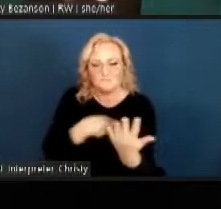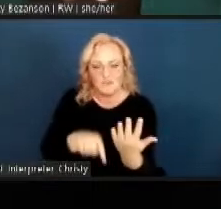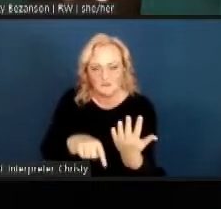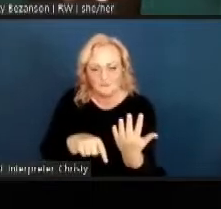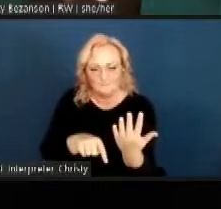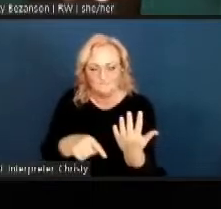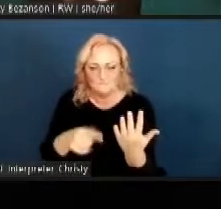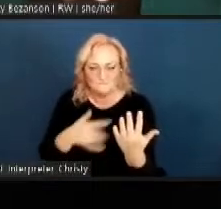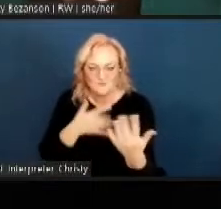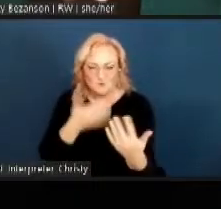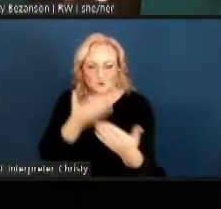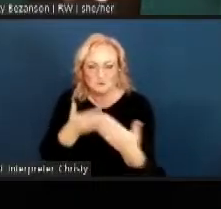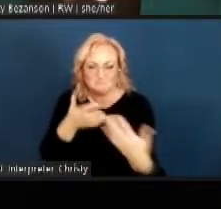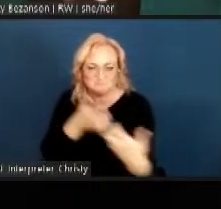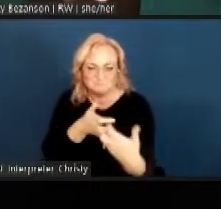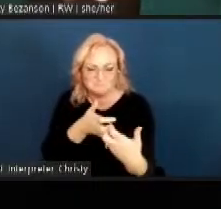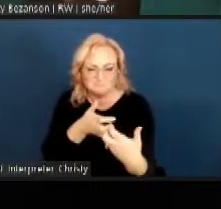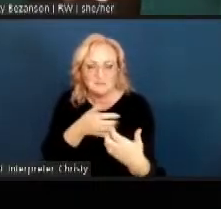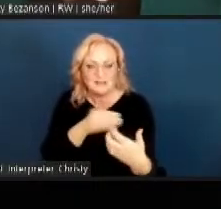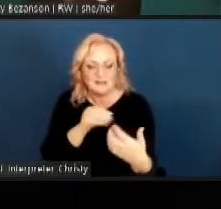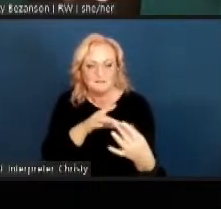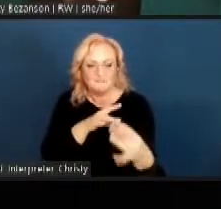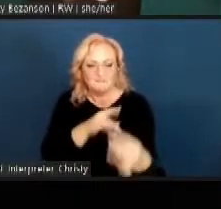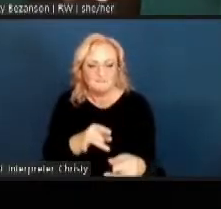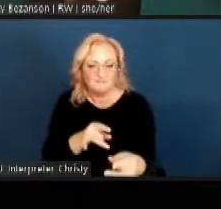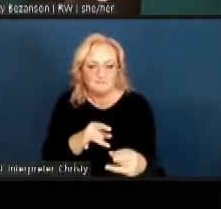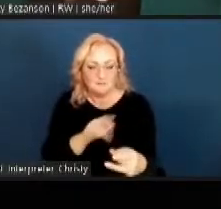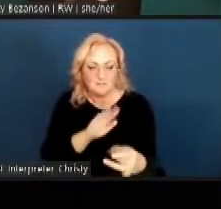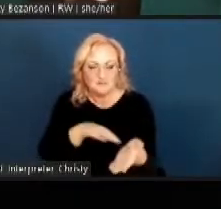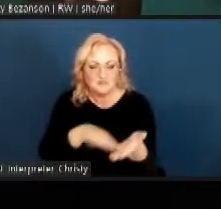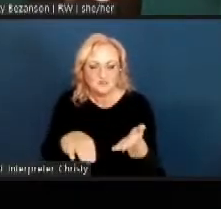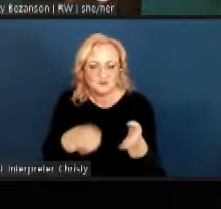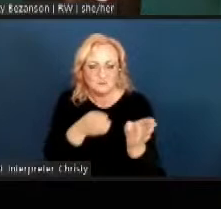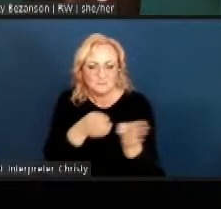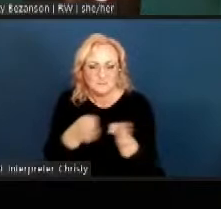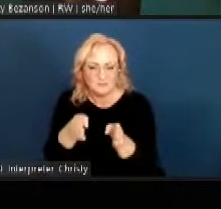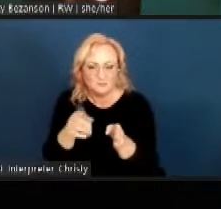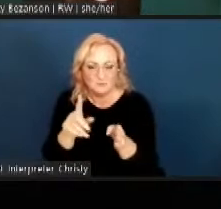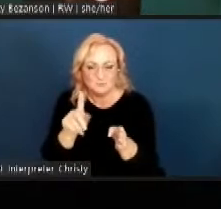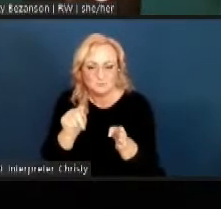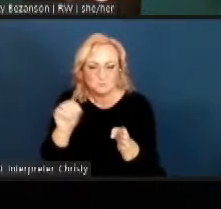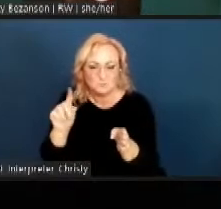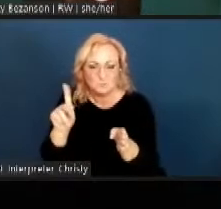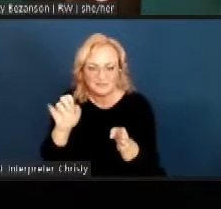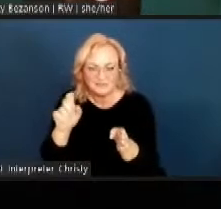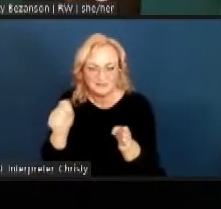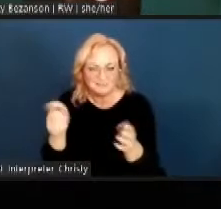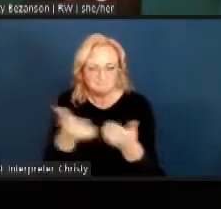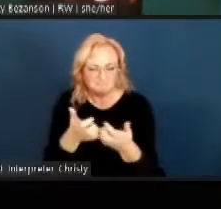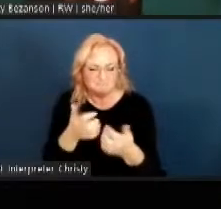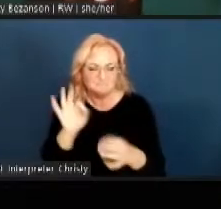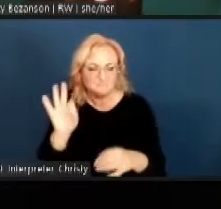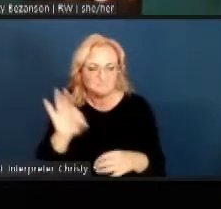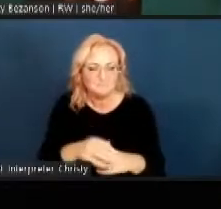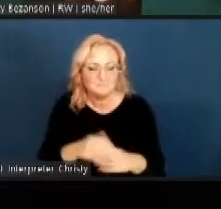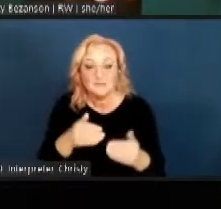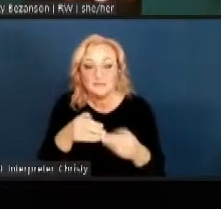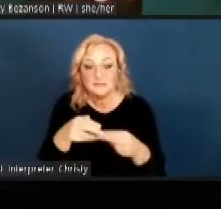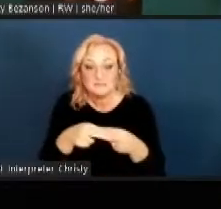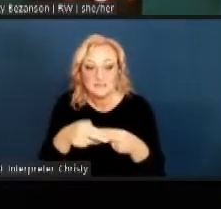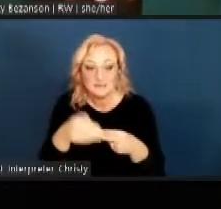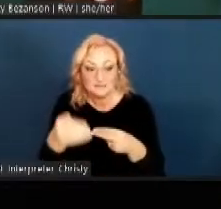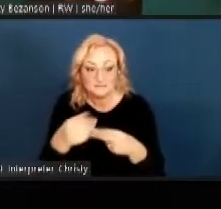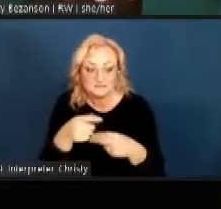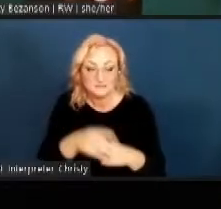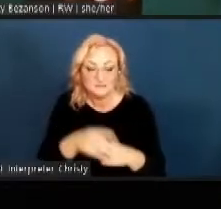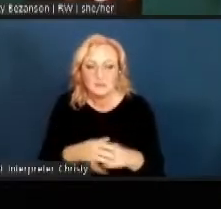think this will also go along very nicely with the Discharge Planners Toolkit. Next slide. So what we're going